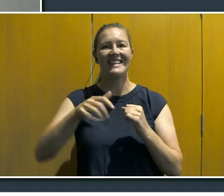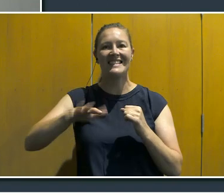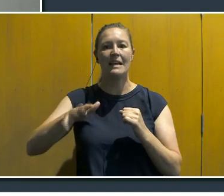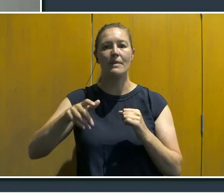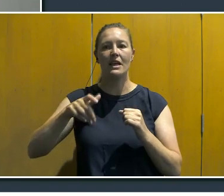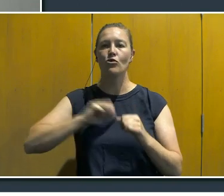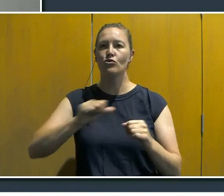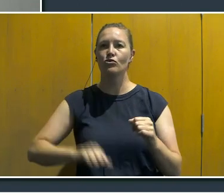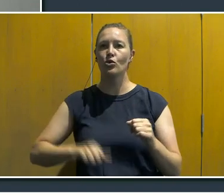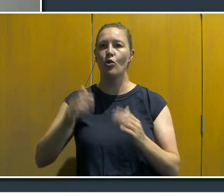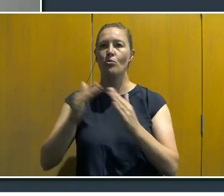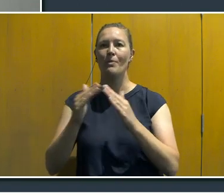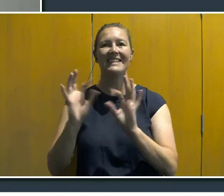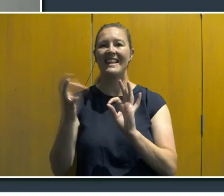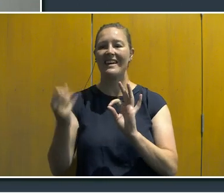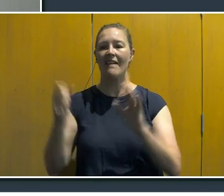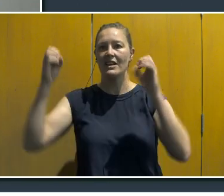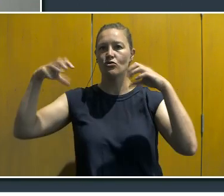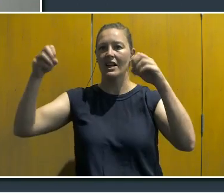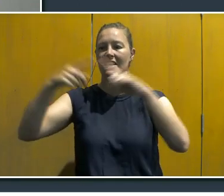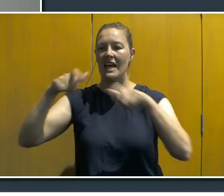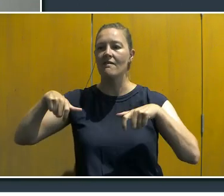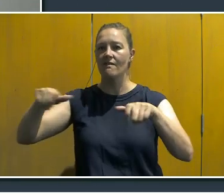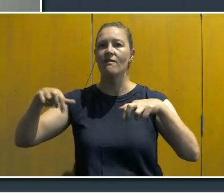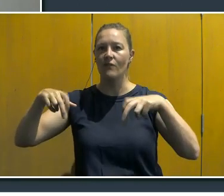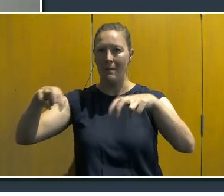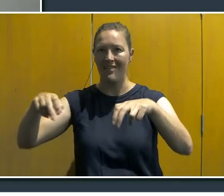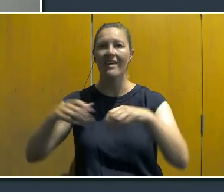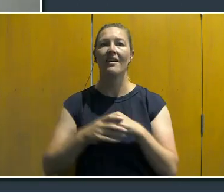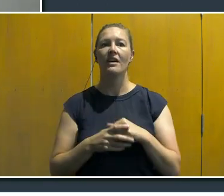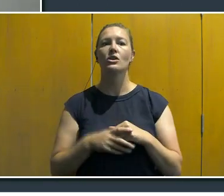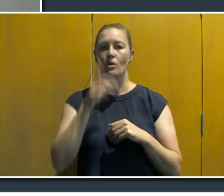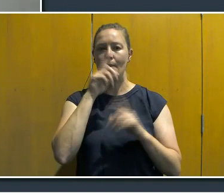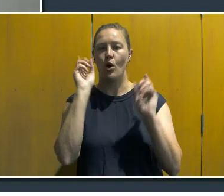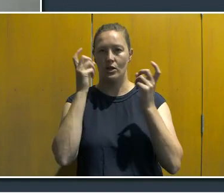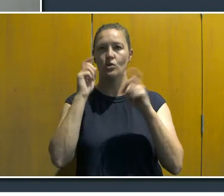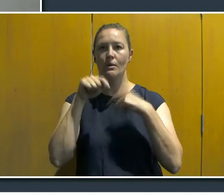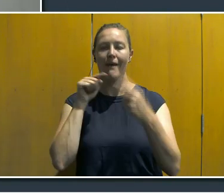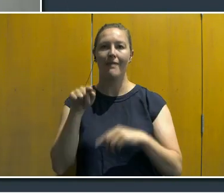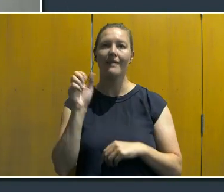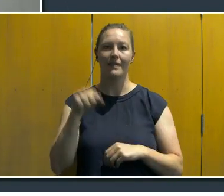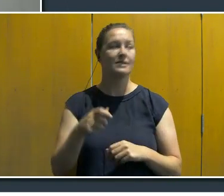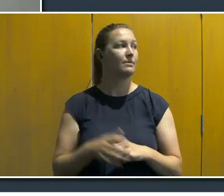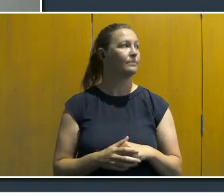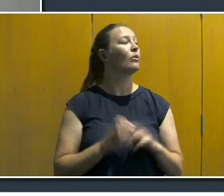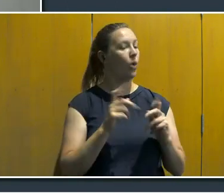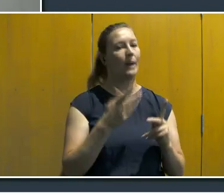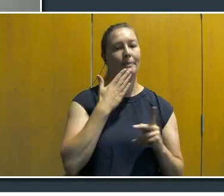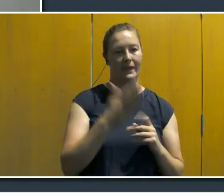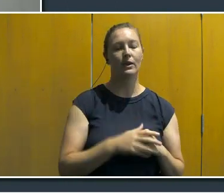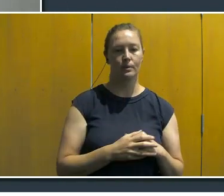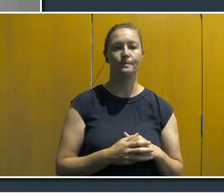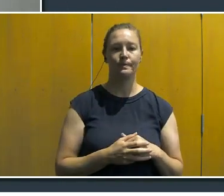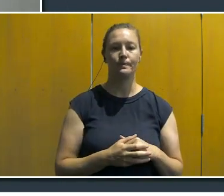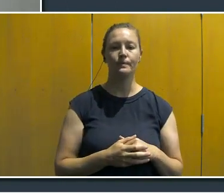they don't have streetlights and footpaths, so and that is one of the areas that there is concerns that have been raised, yes. Yeah. Okay, thank you. That sort of